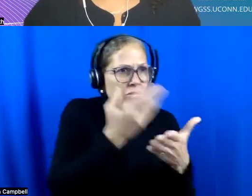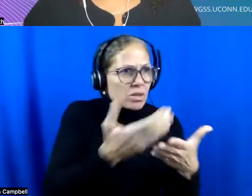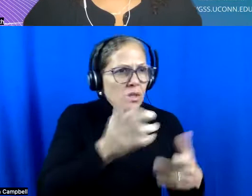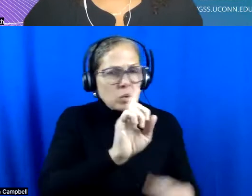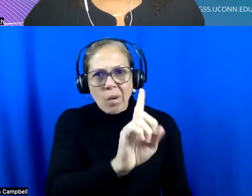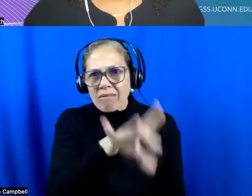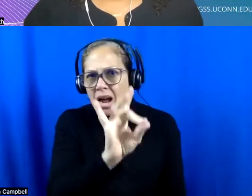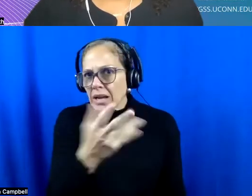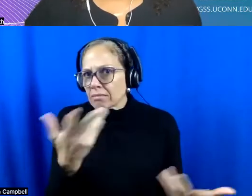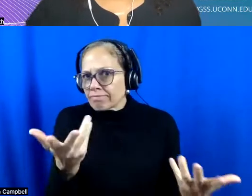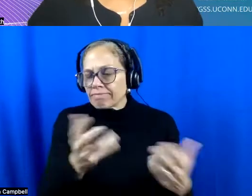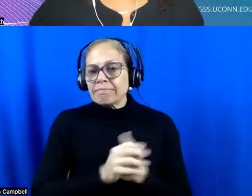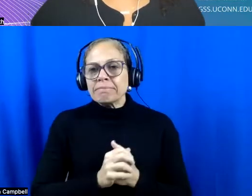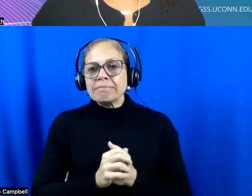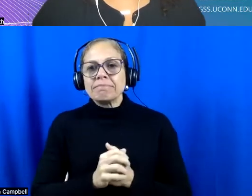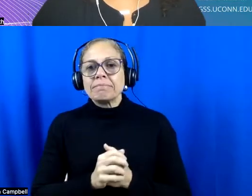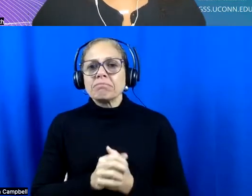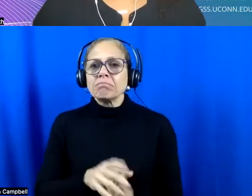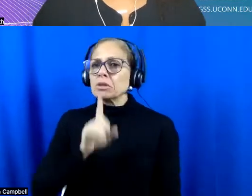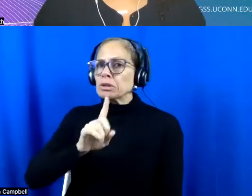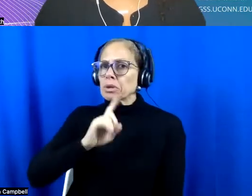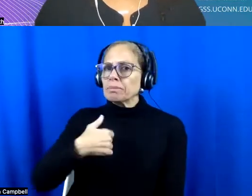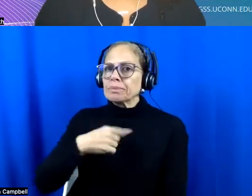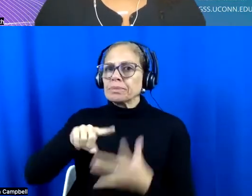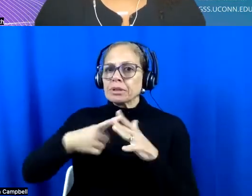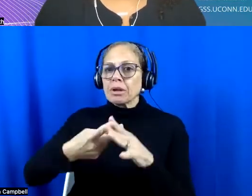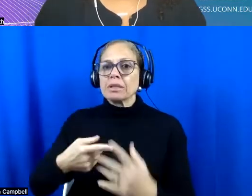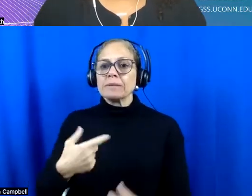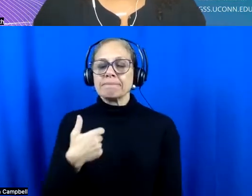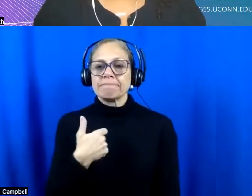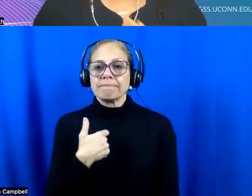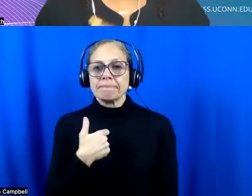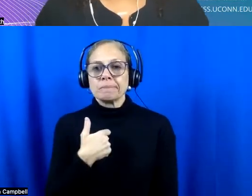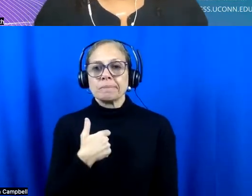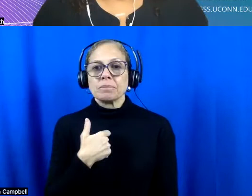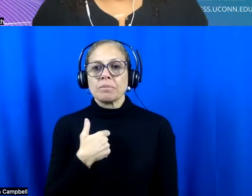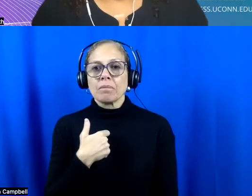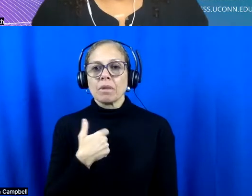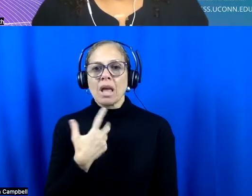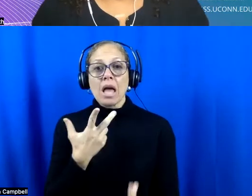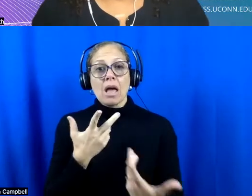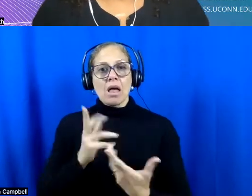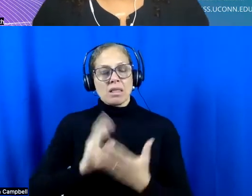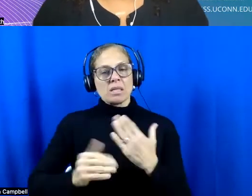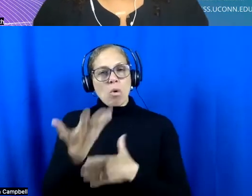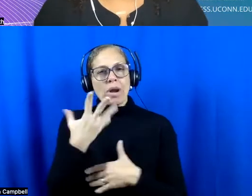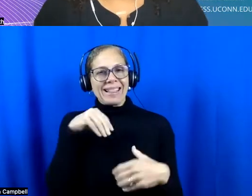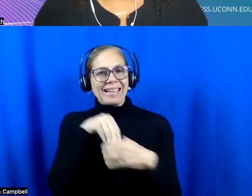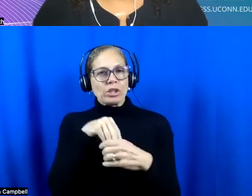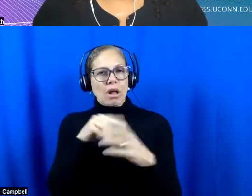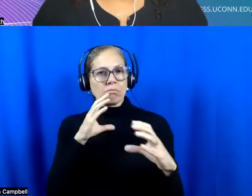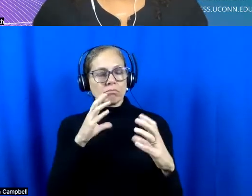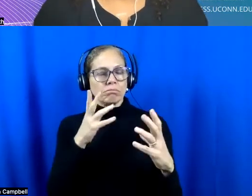Sure, I can start with this one, because I started with this a little bit in our internal conversation. And so for those who were in